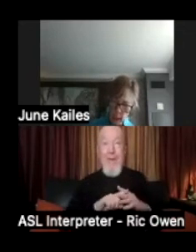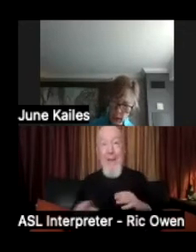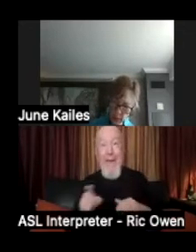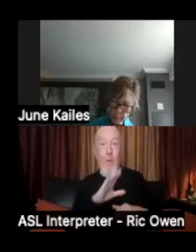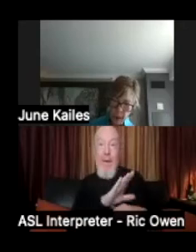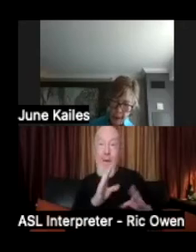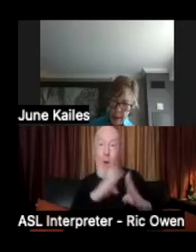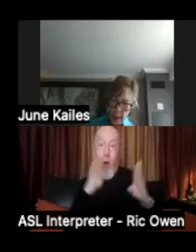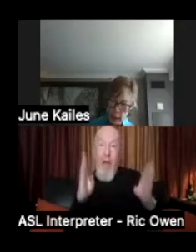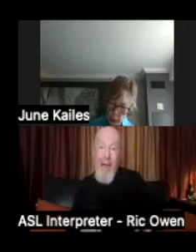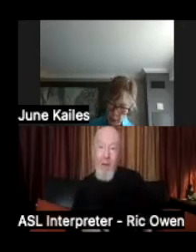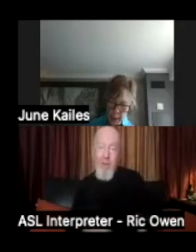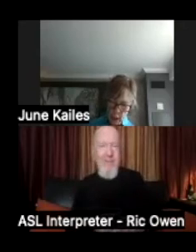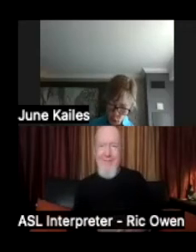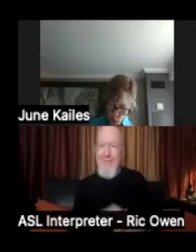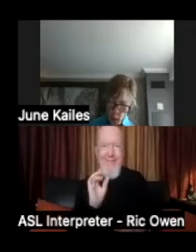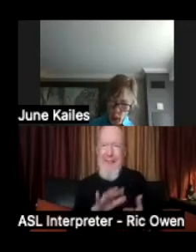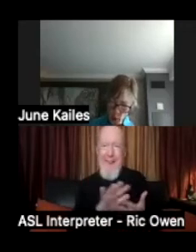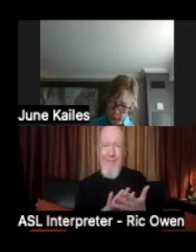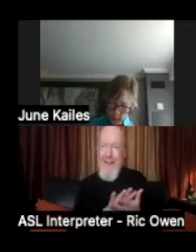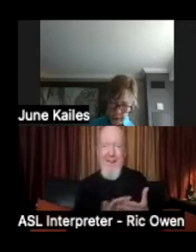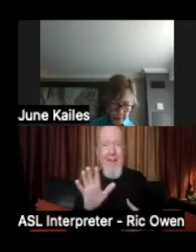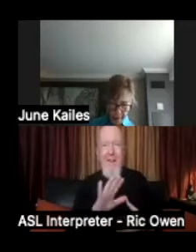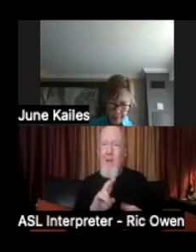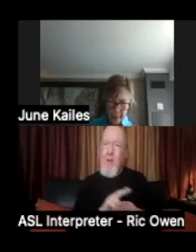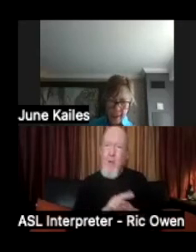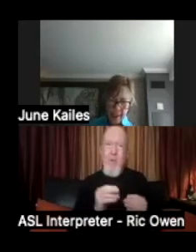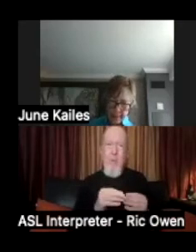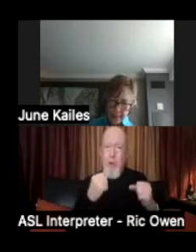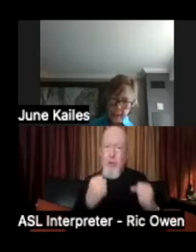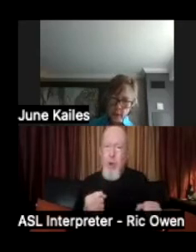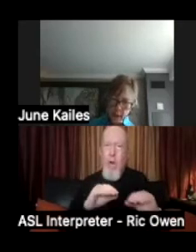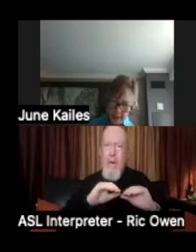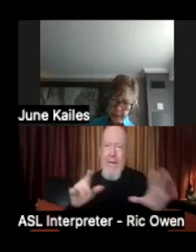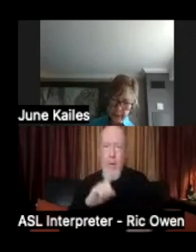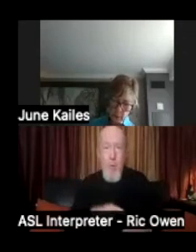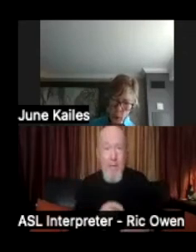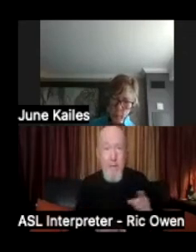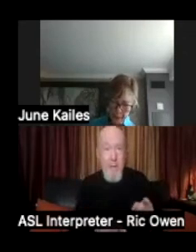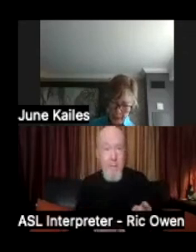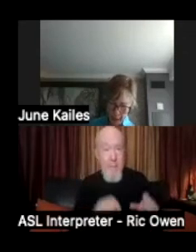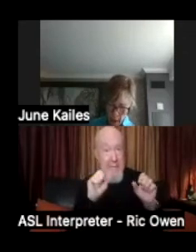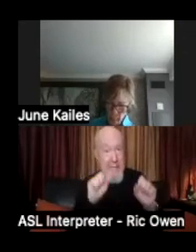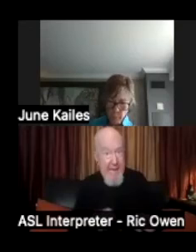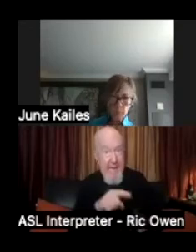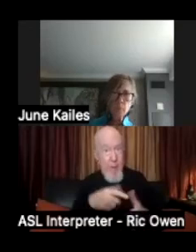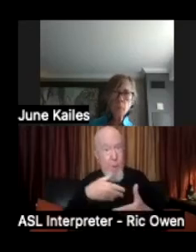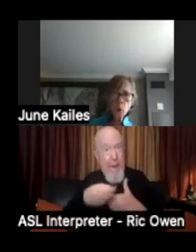Start by using stronger questions like, can you exit your home without